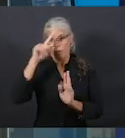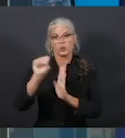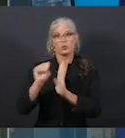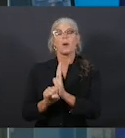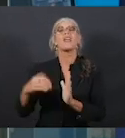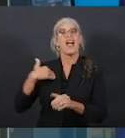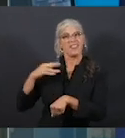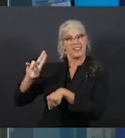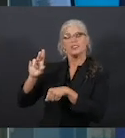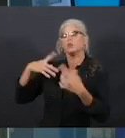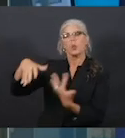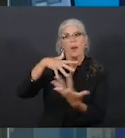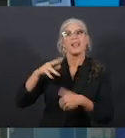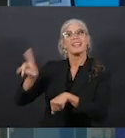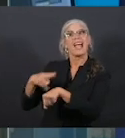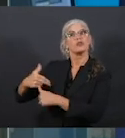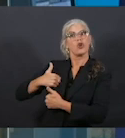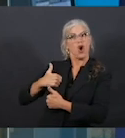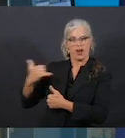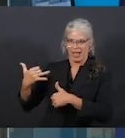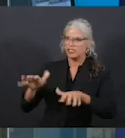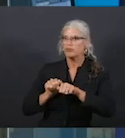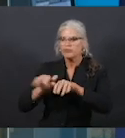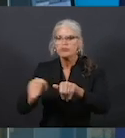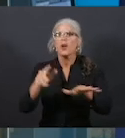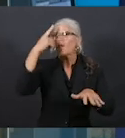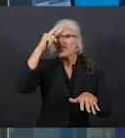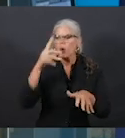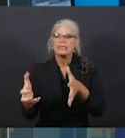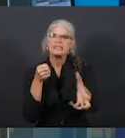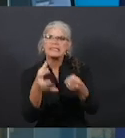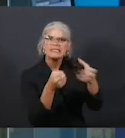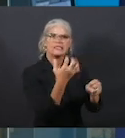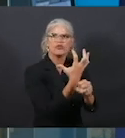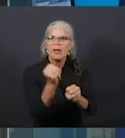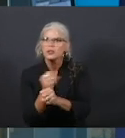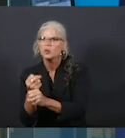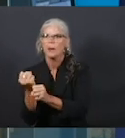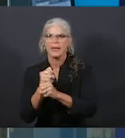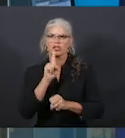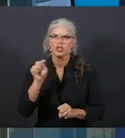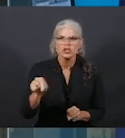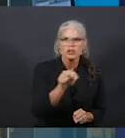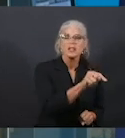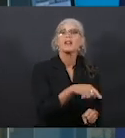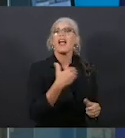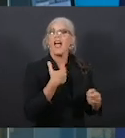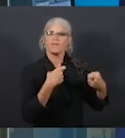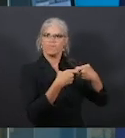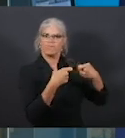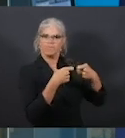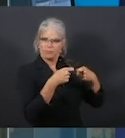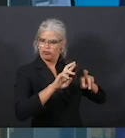search, rescue, and humanitarian assistance. The Florida National Guard is standing by with 3,000 service members ready